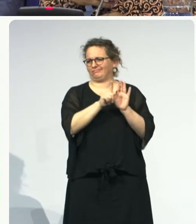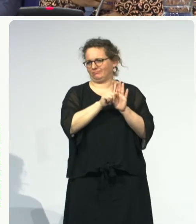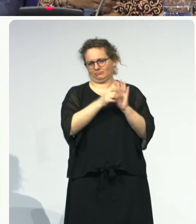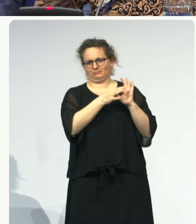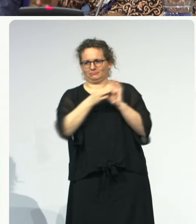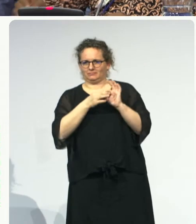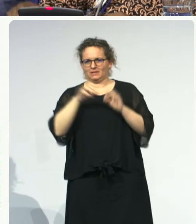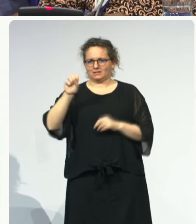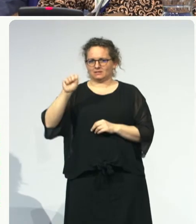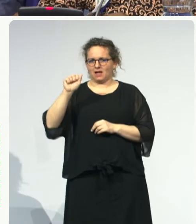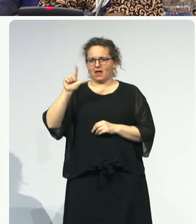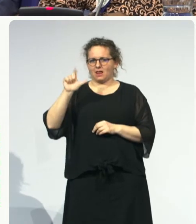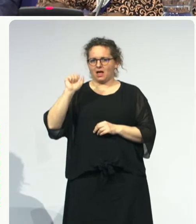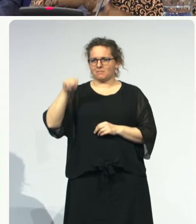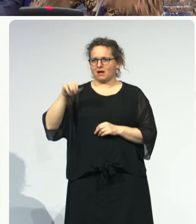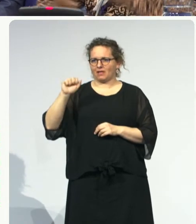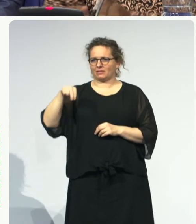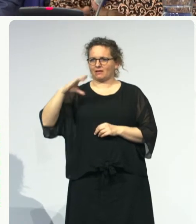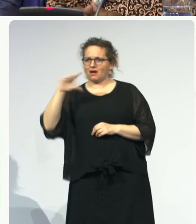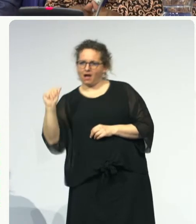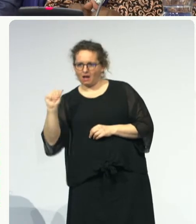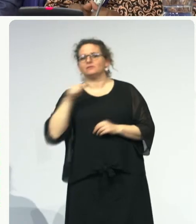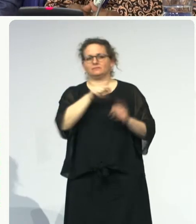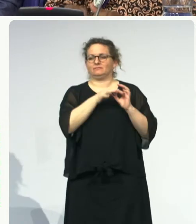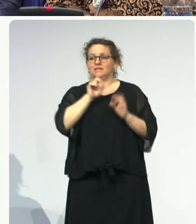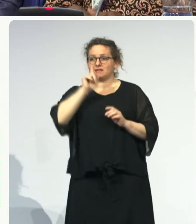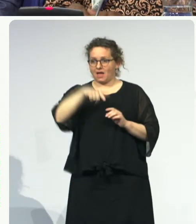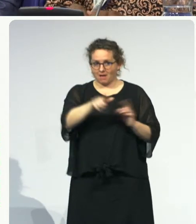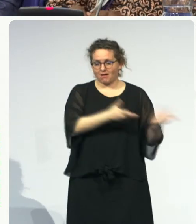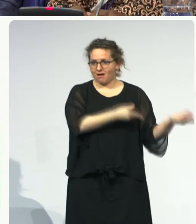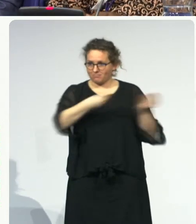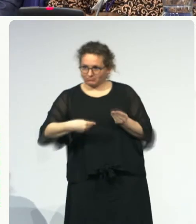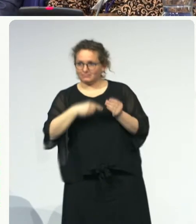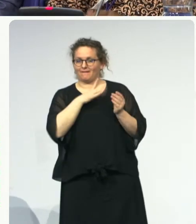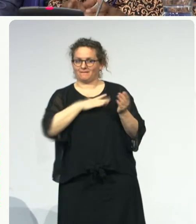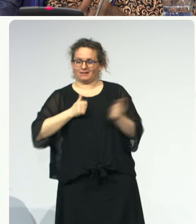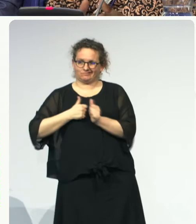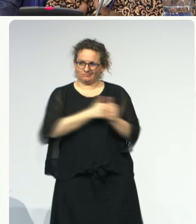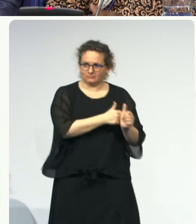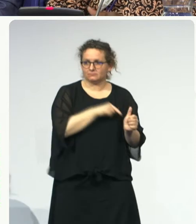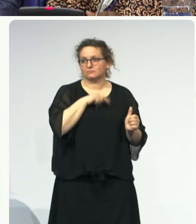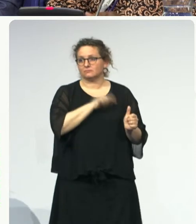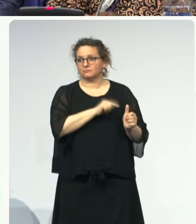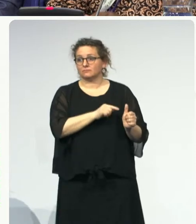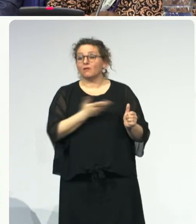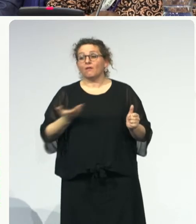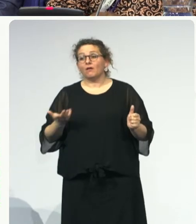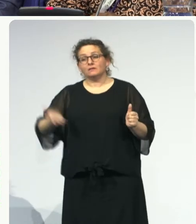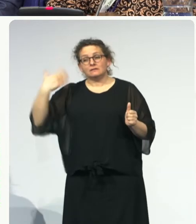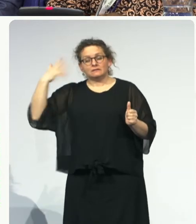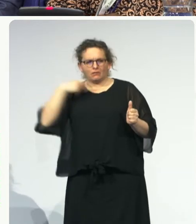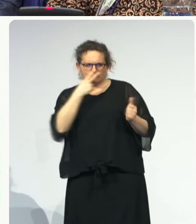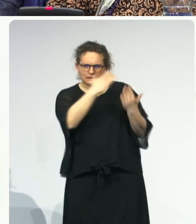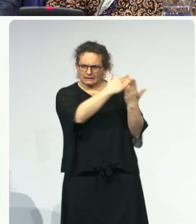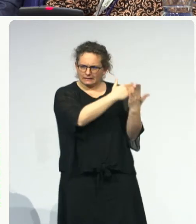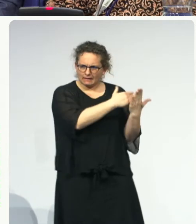Go ahead. Okay. Yeah, so Zanzibar began to transform its education system after the Salamanca Statement